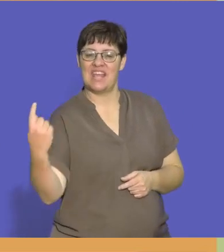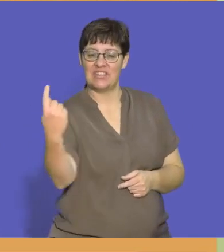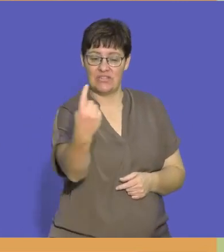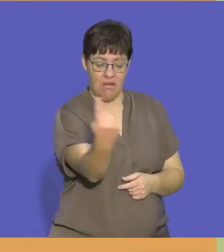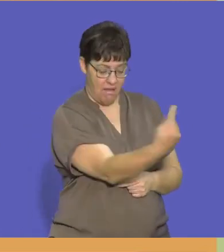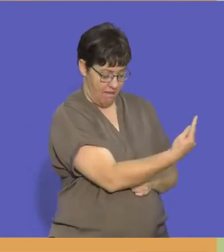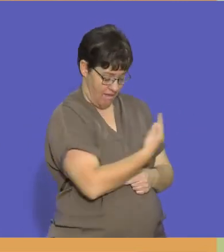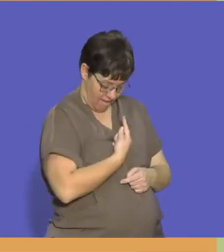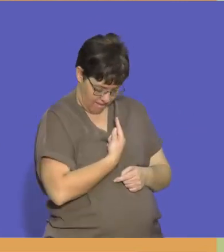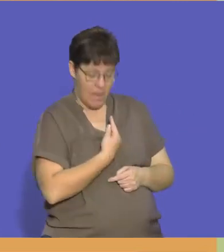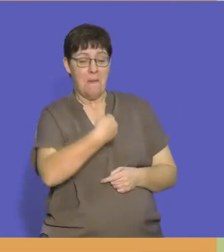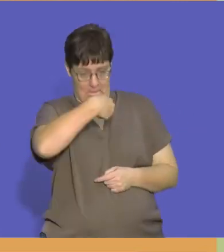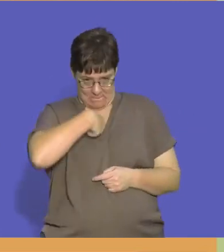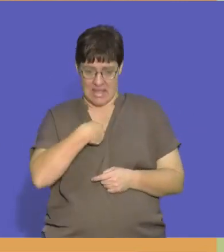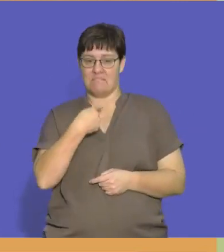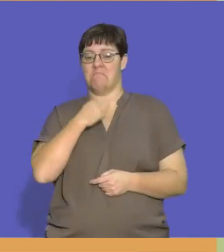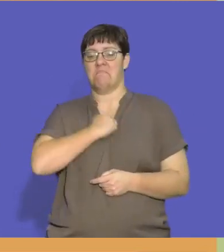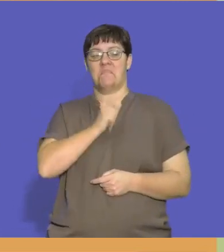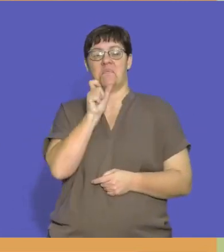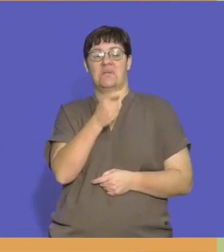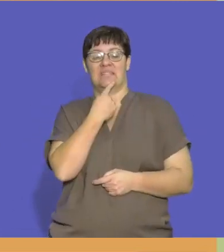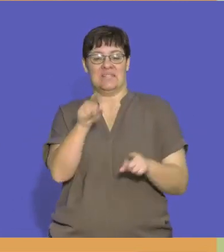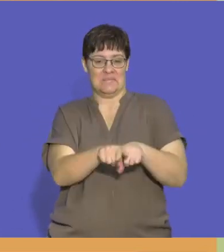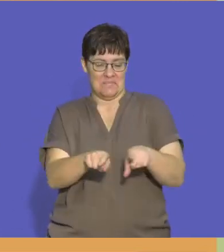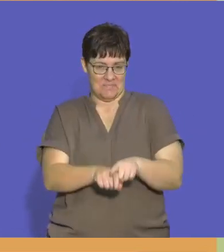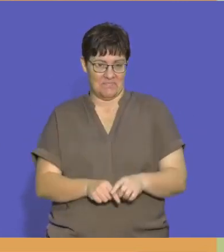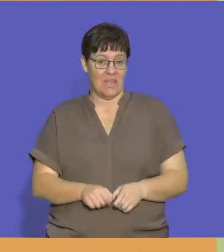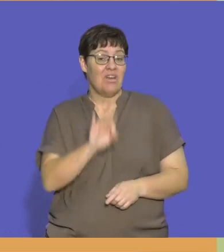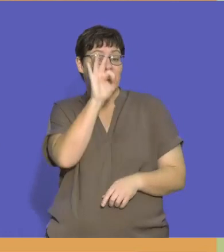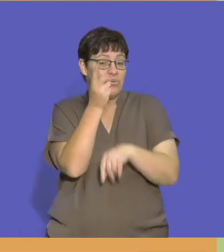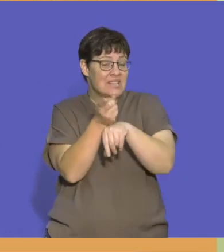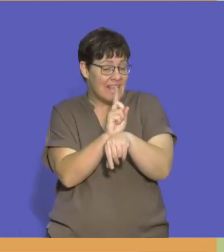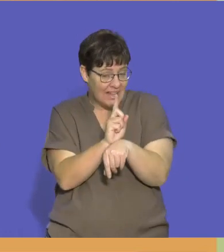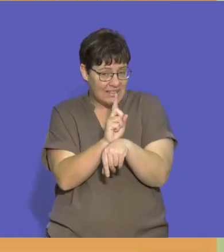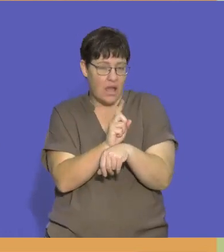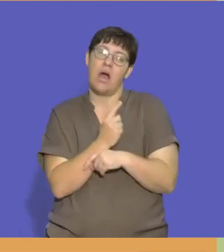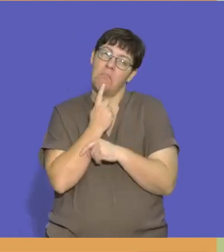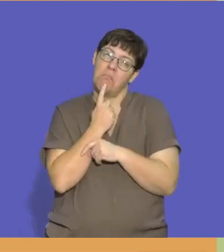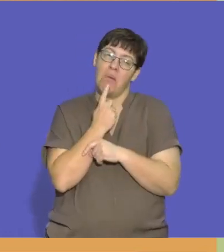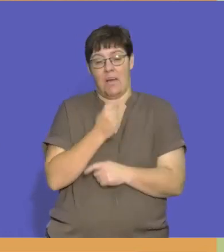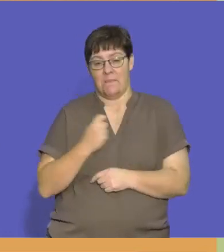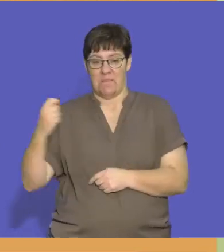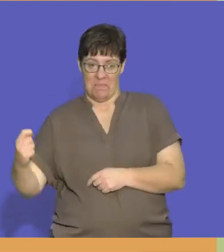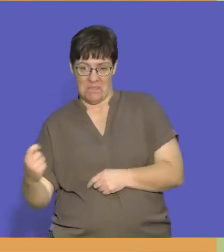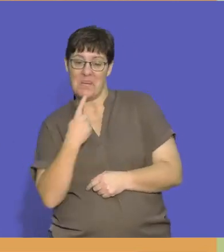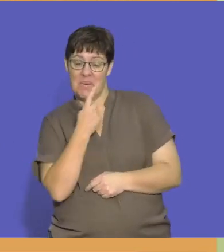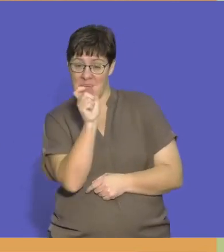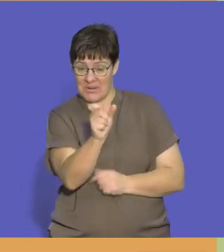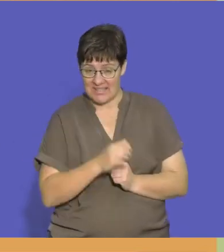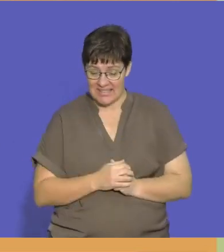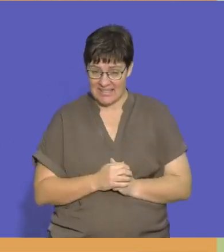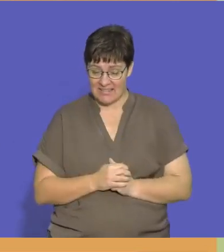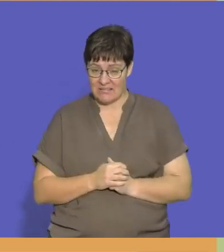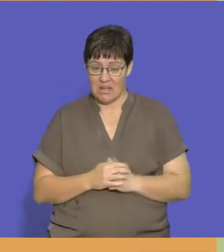when the pencil gets to you, you need to say your word. You have 3 seconds until you have to pass the